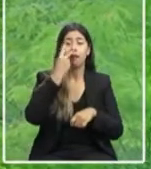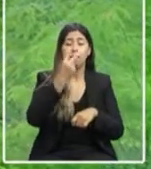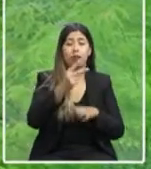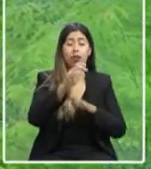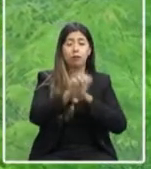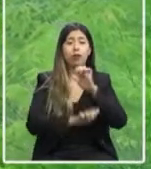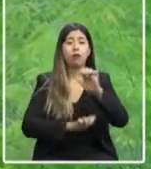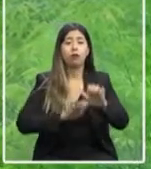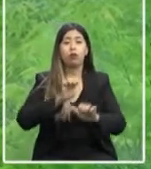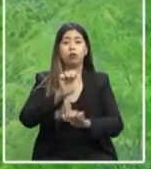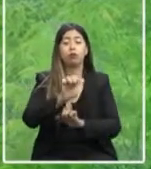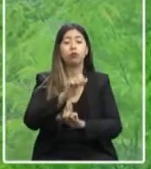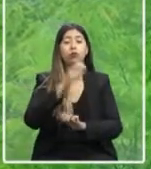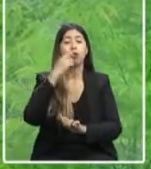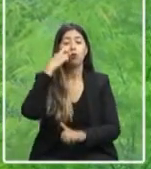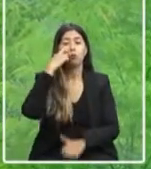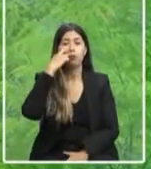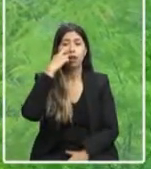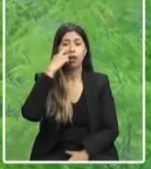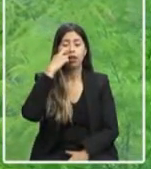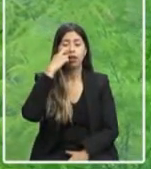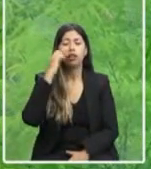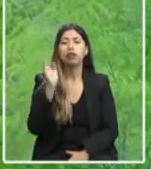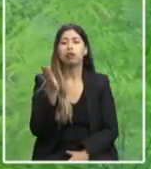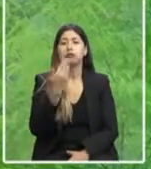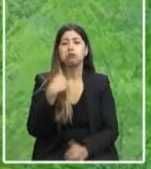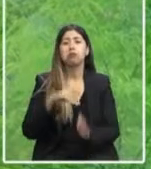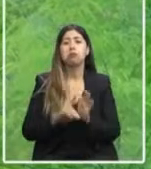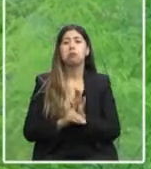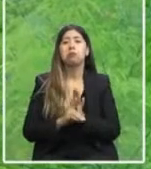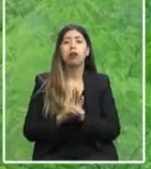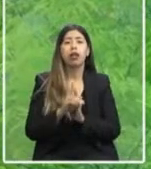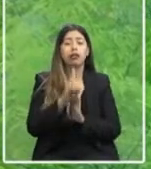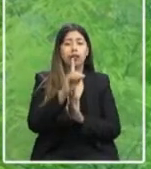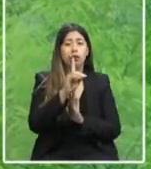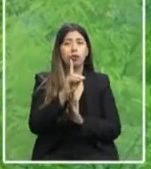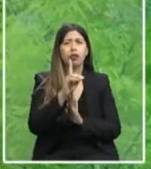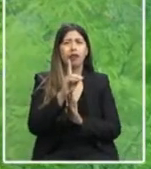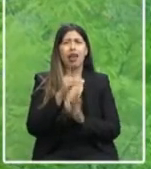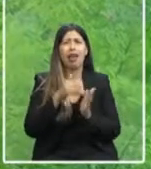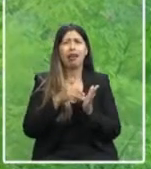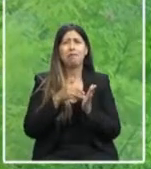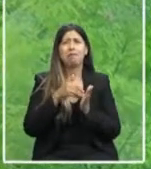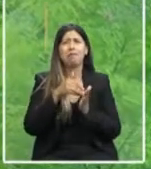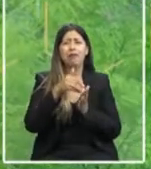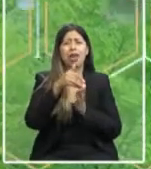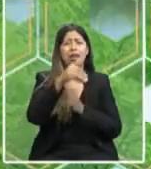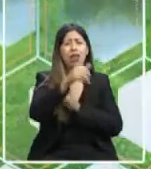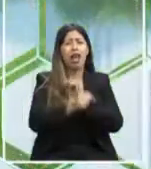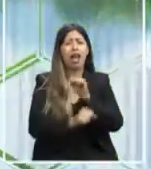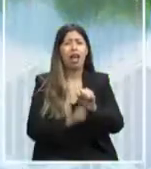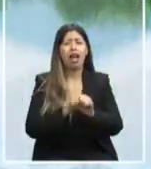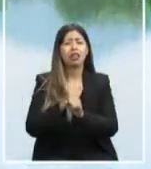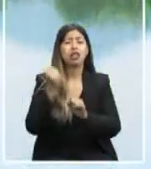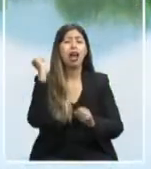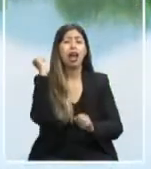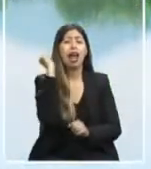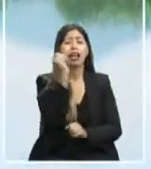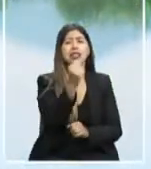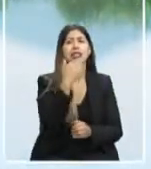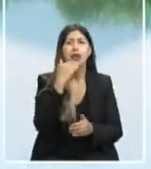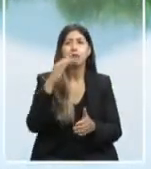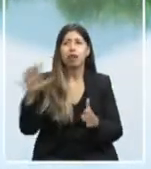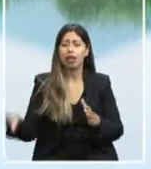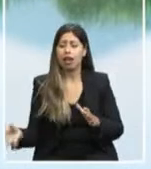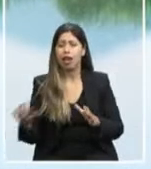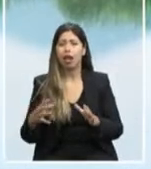we were actually developed for millions of years to be hunter and gatherers. And only about 50,000